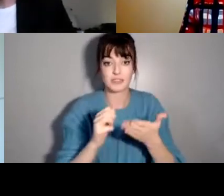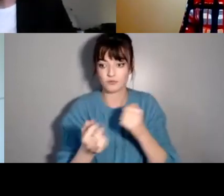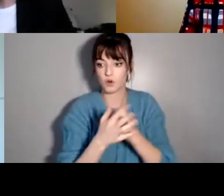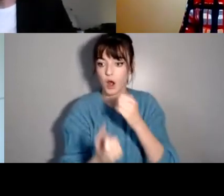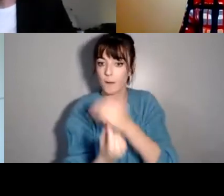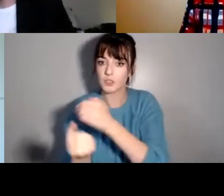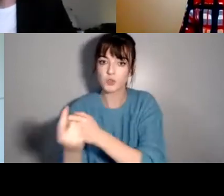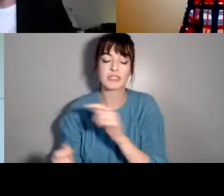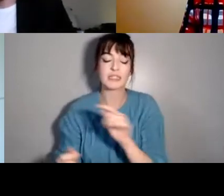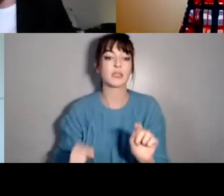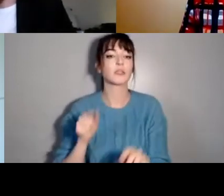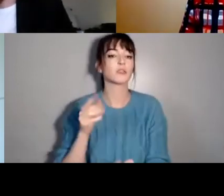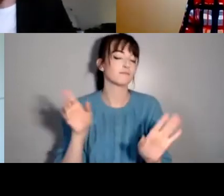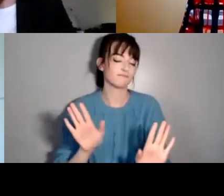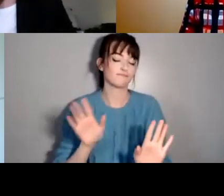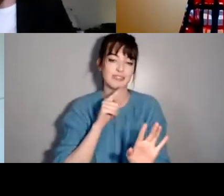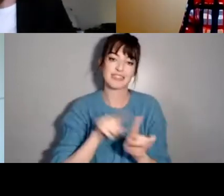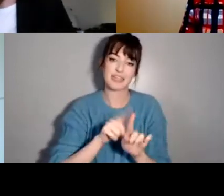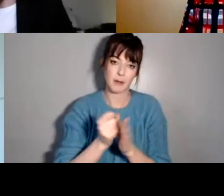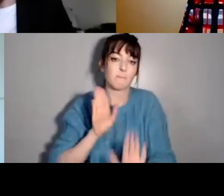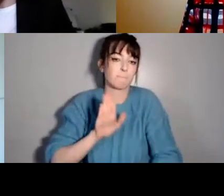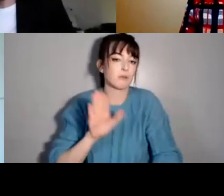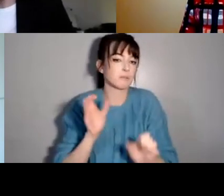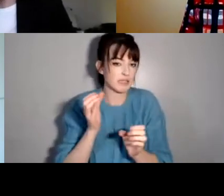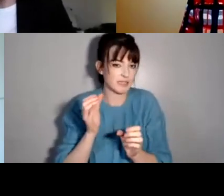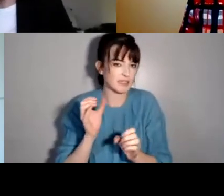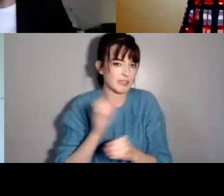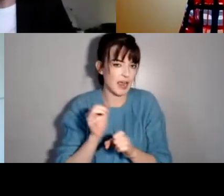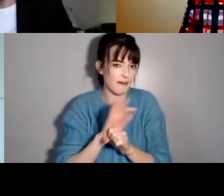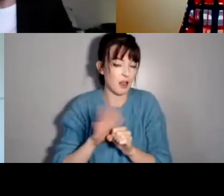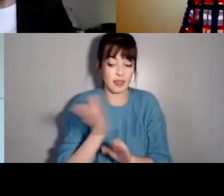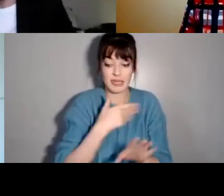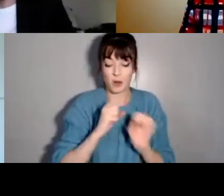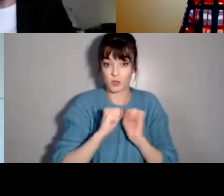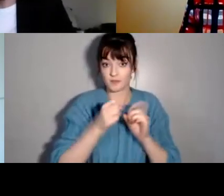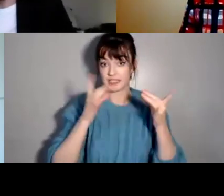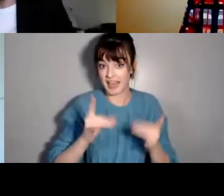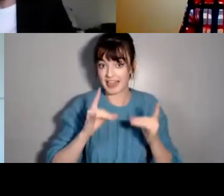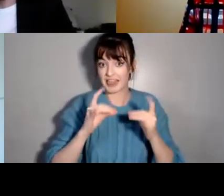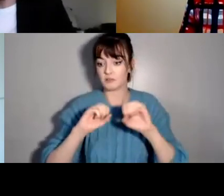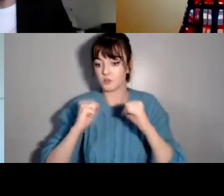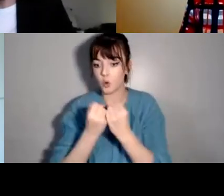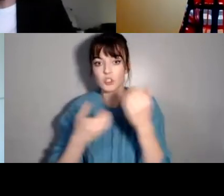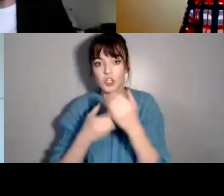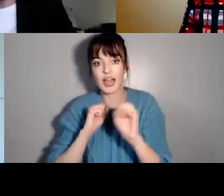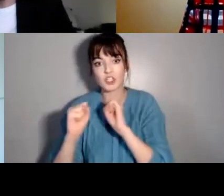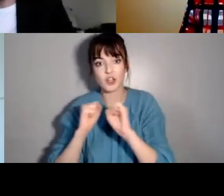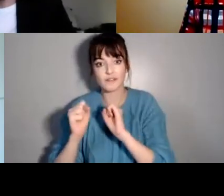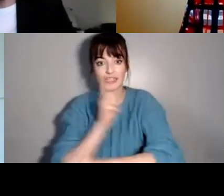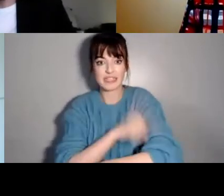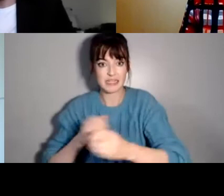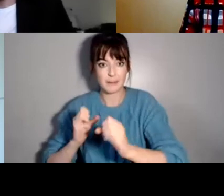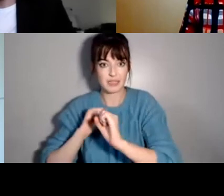very careful that that our services, the health and social care services, the disability services provider, are not filling the gap